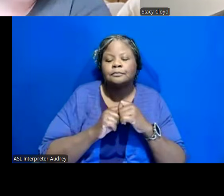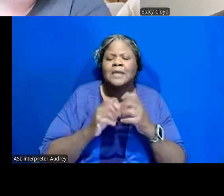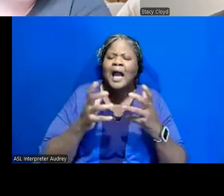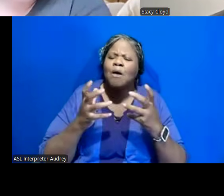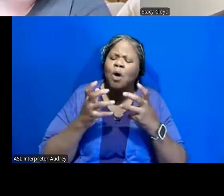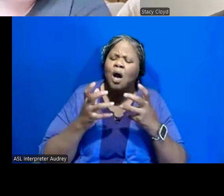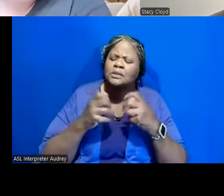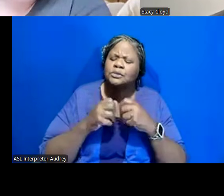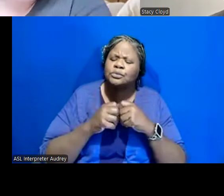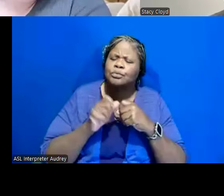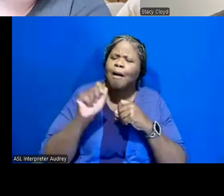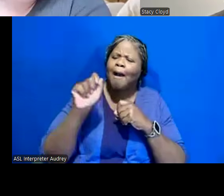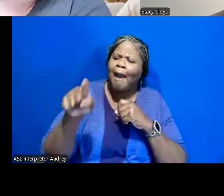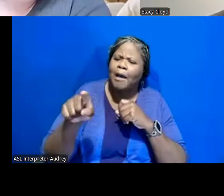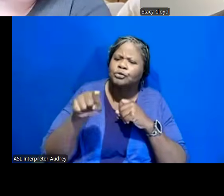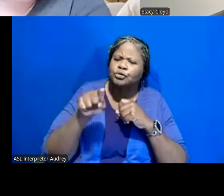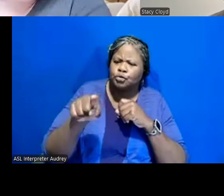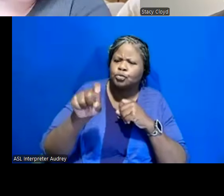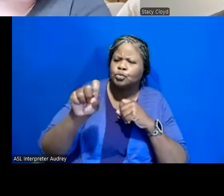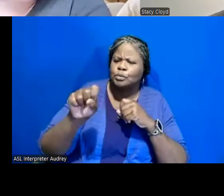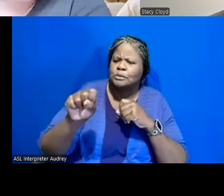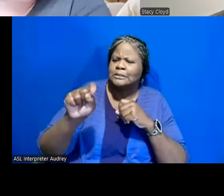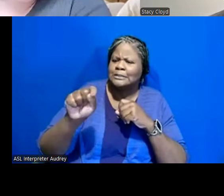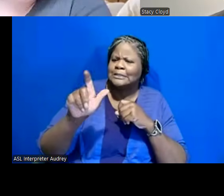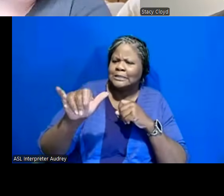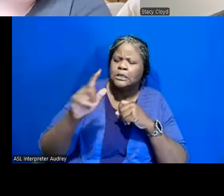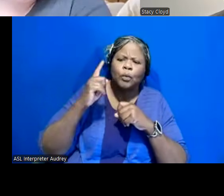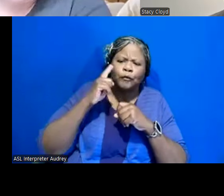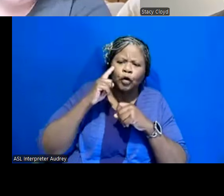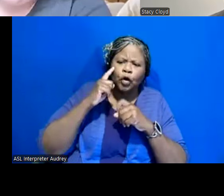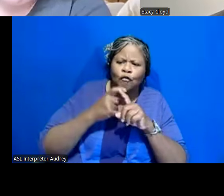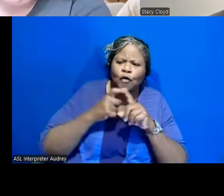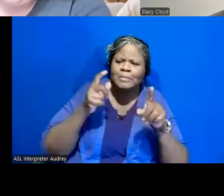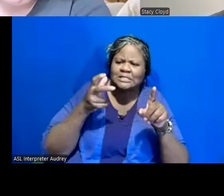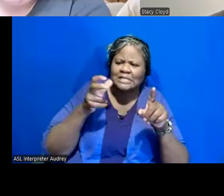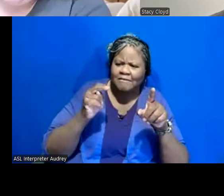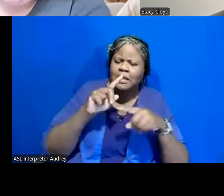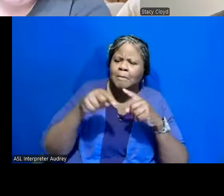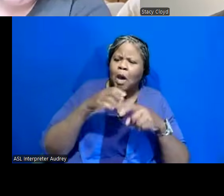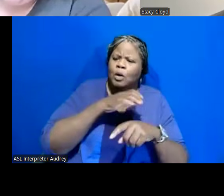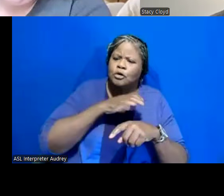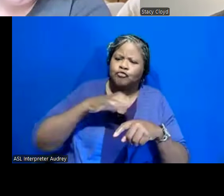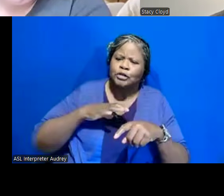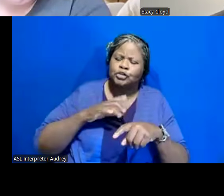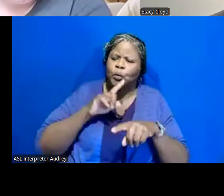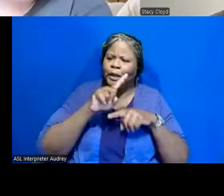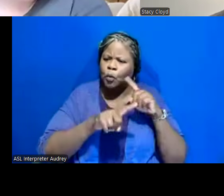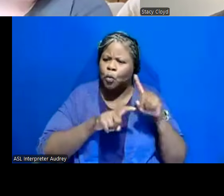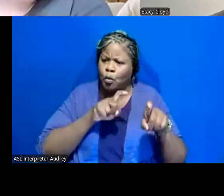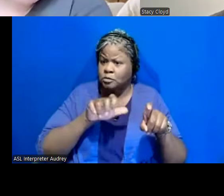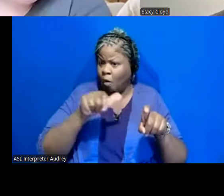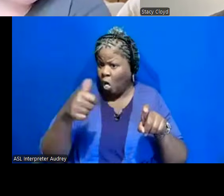want to, ask you, Stacy, we've heard from Stephen about congressional inquiries. Are there